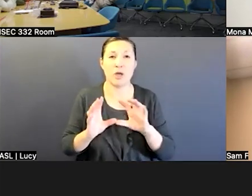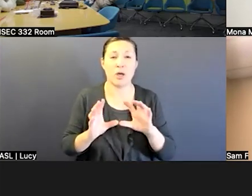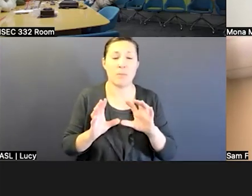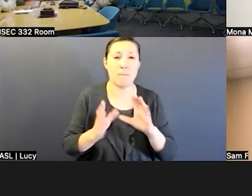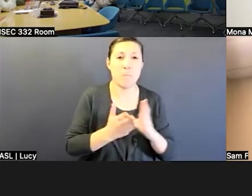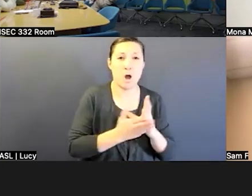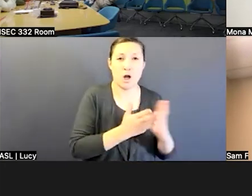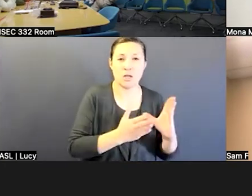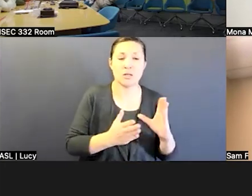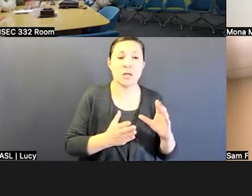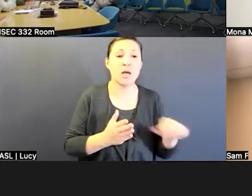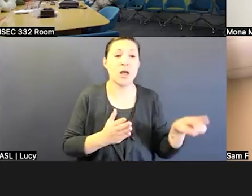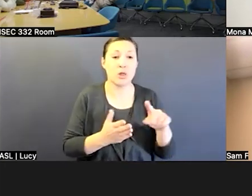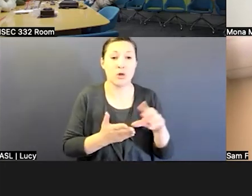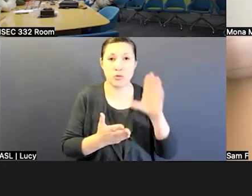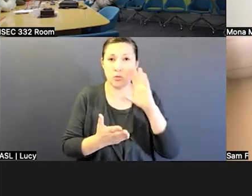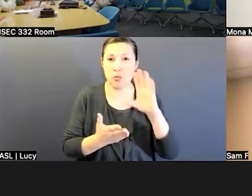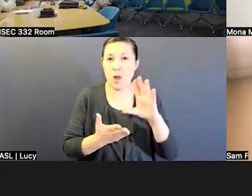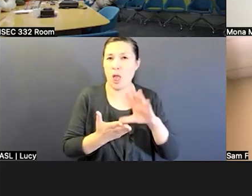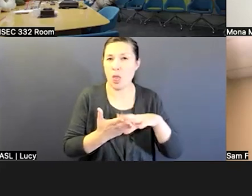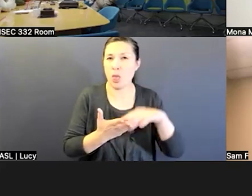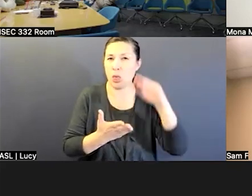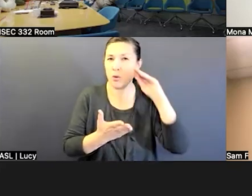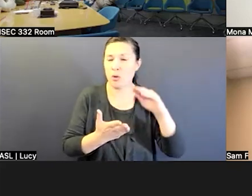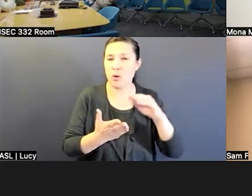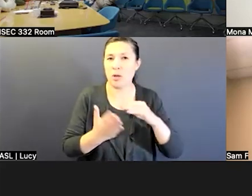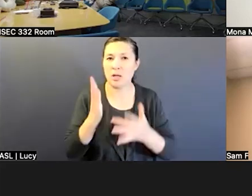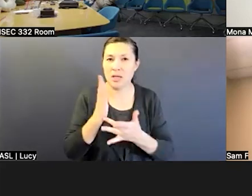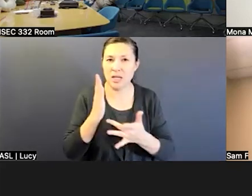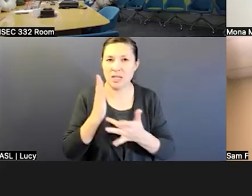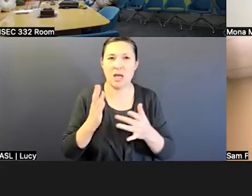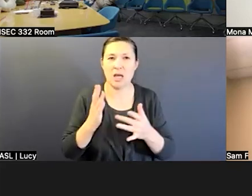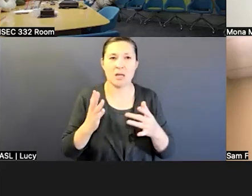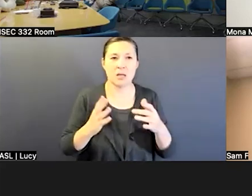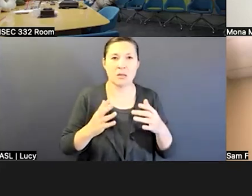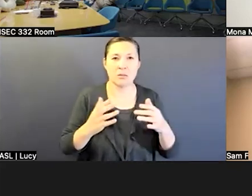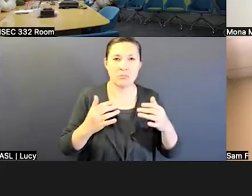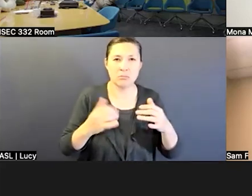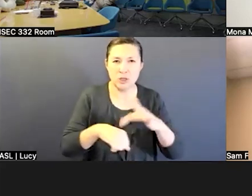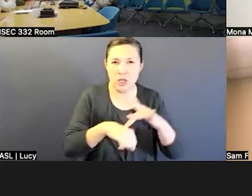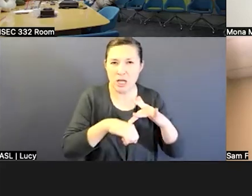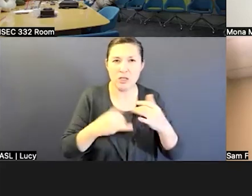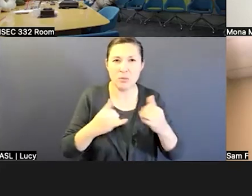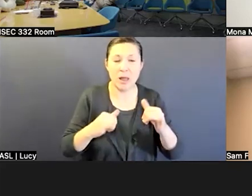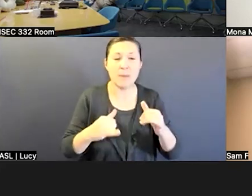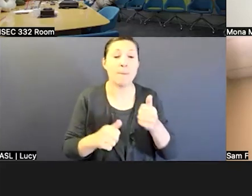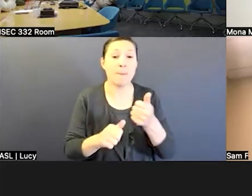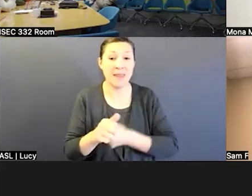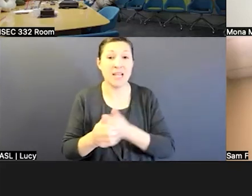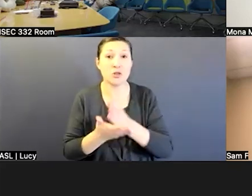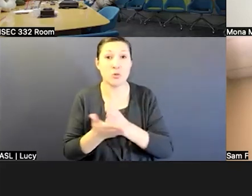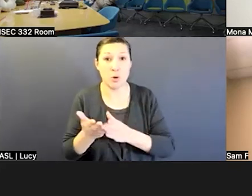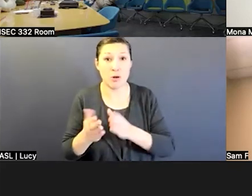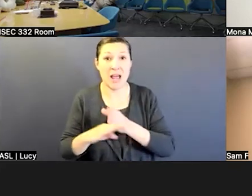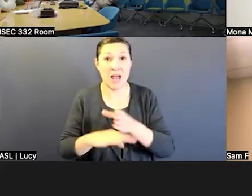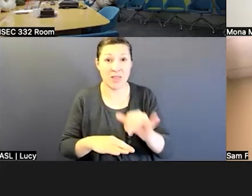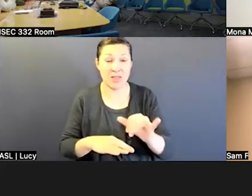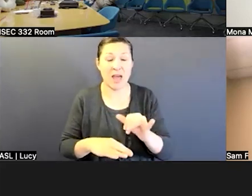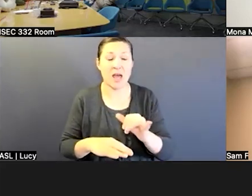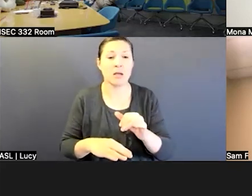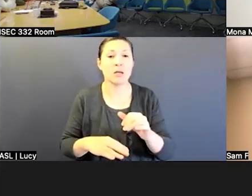a assessment, and all that, presentation. I have them after each component do a